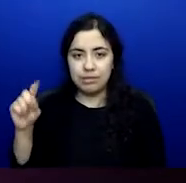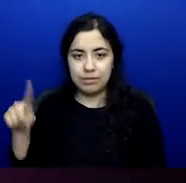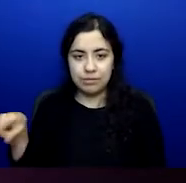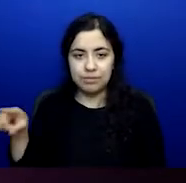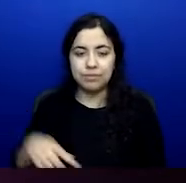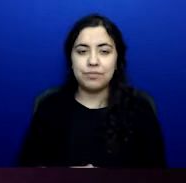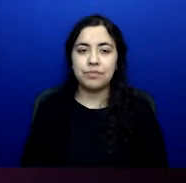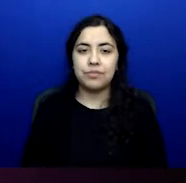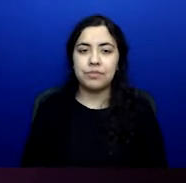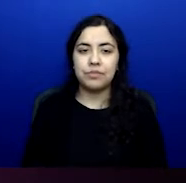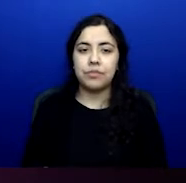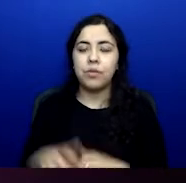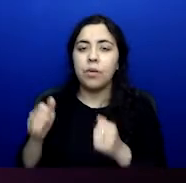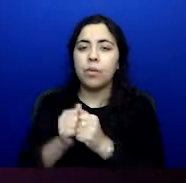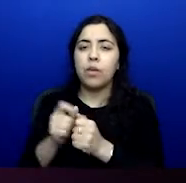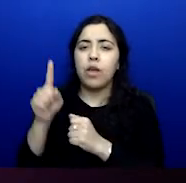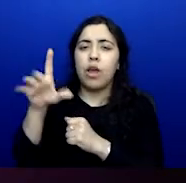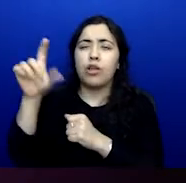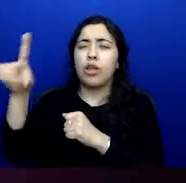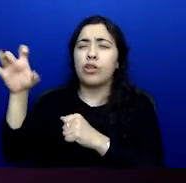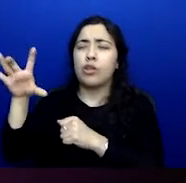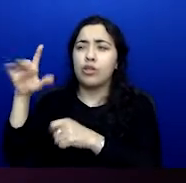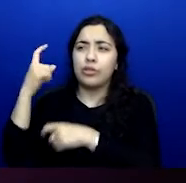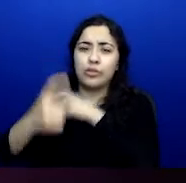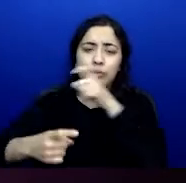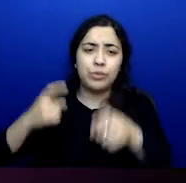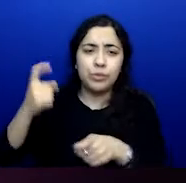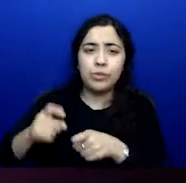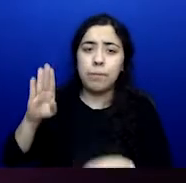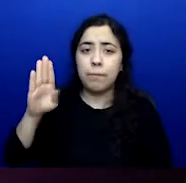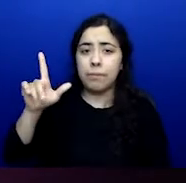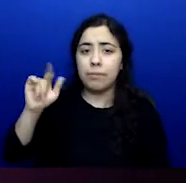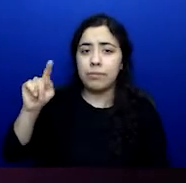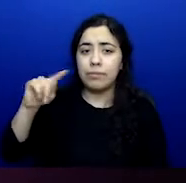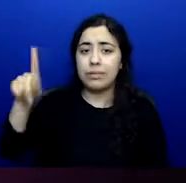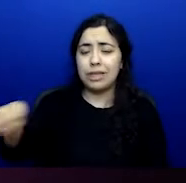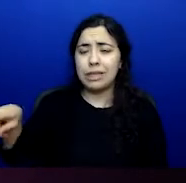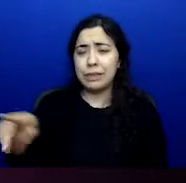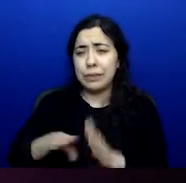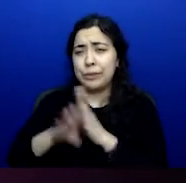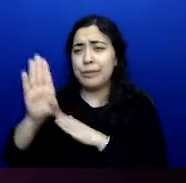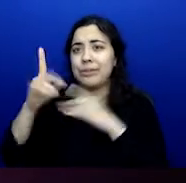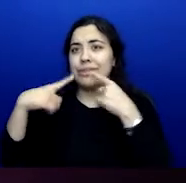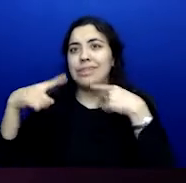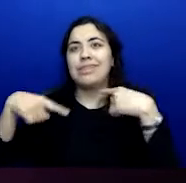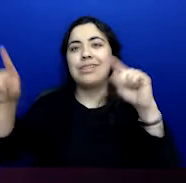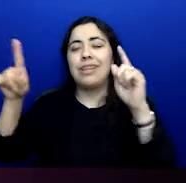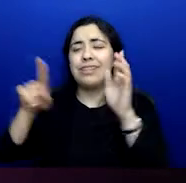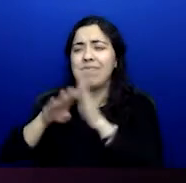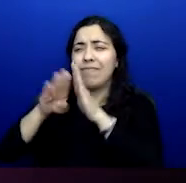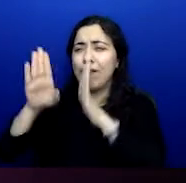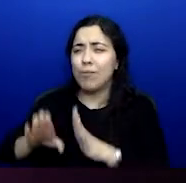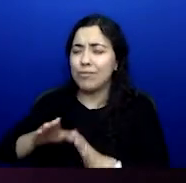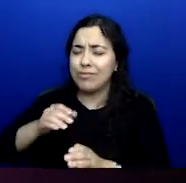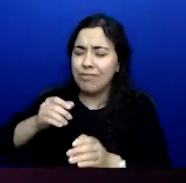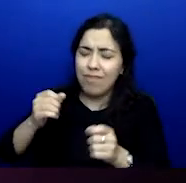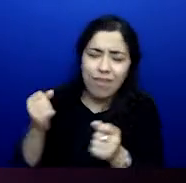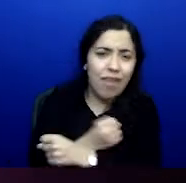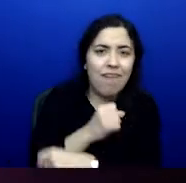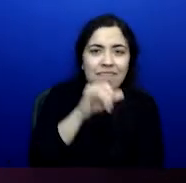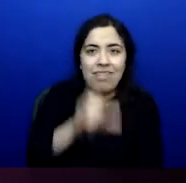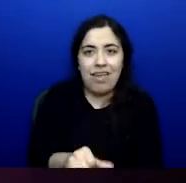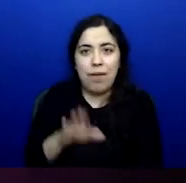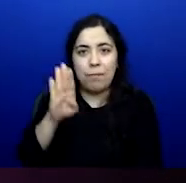With the help of hundreds of contributors, Blitz became an amazing success. Developers loved it. We